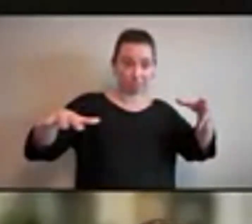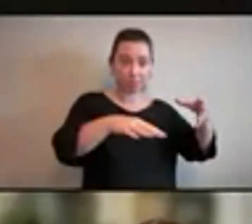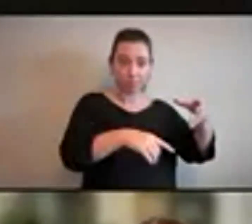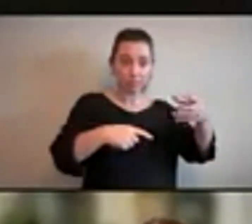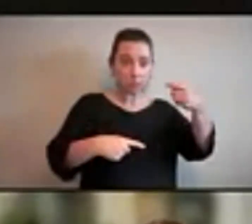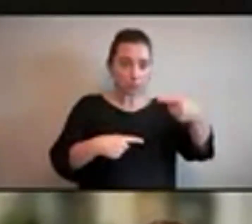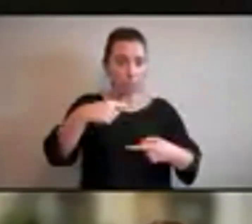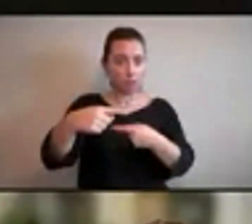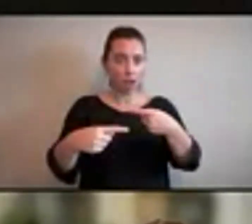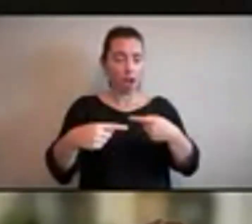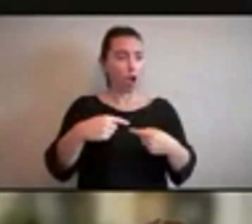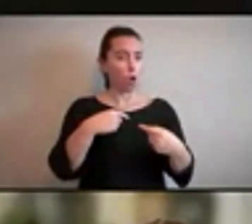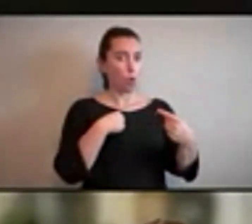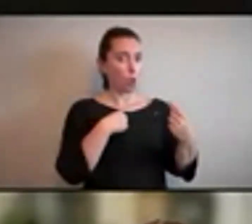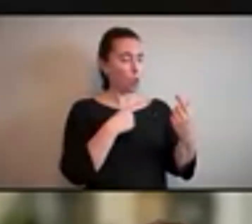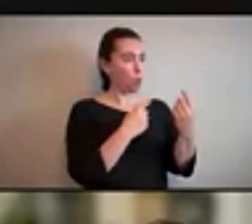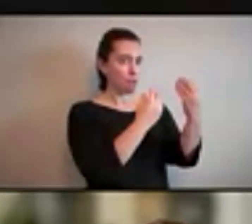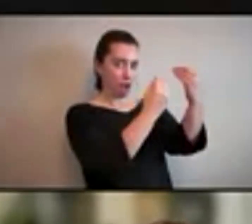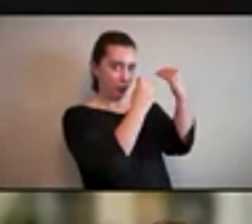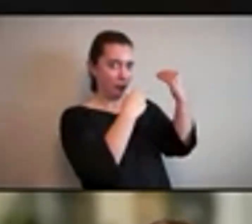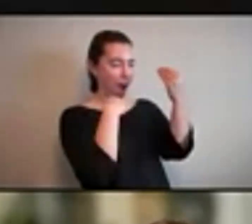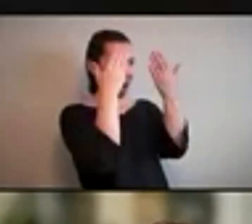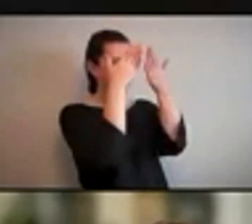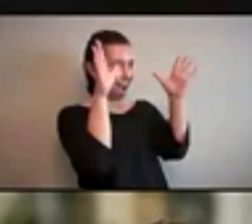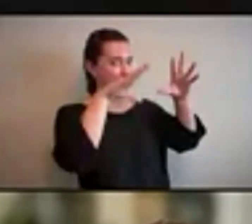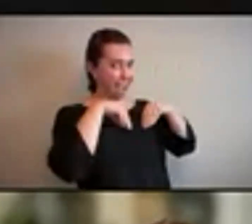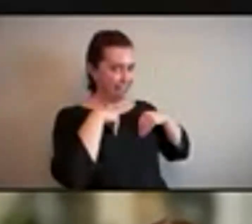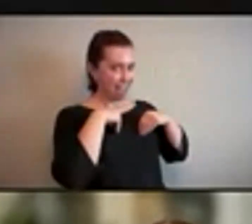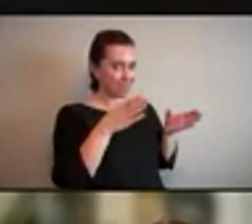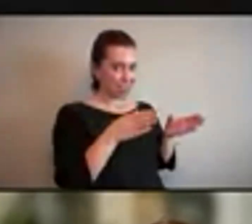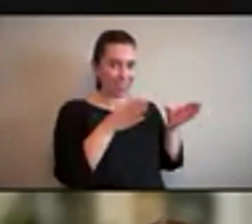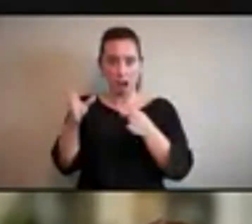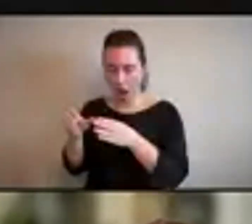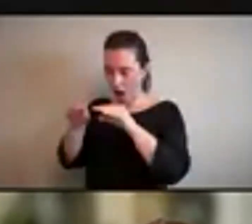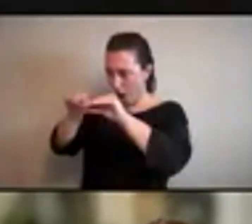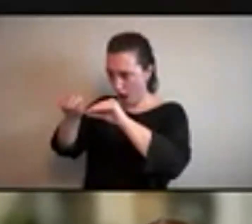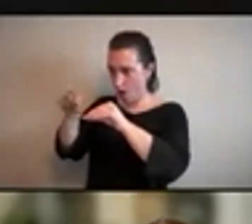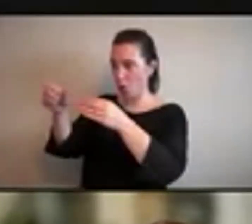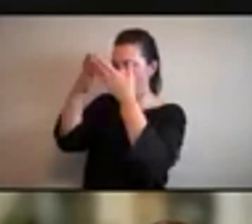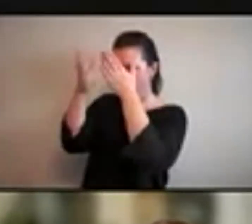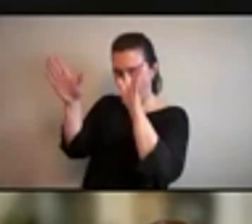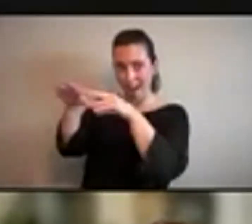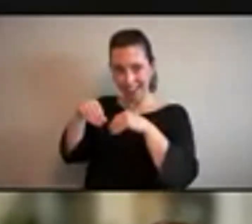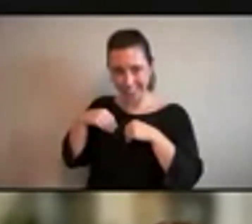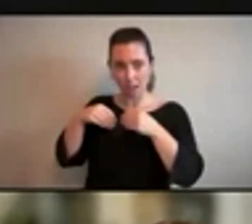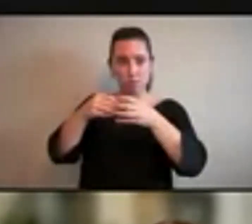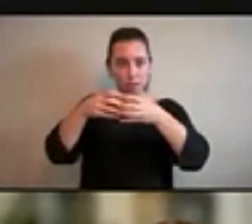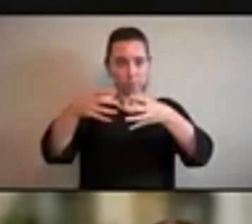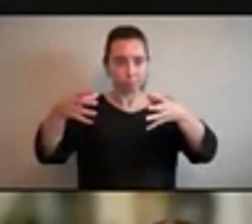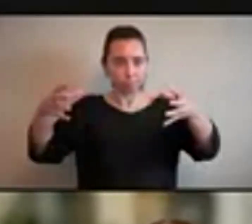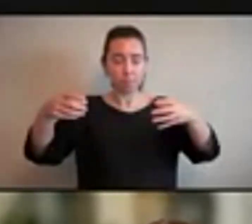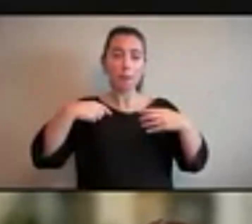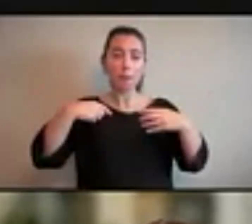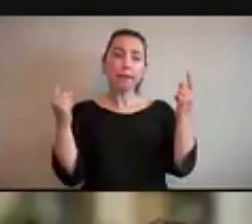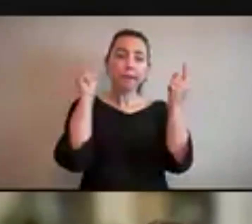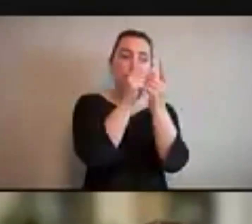convince others, in our different parts of the university. So I'm speaking with the deans, for example, Leancha is